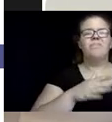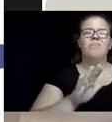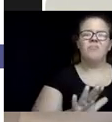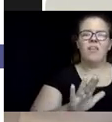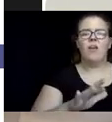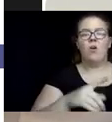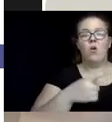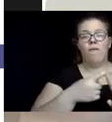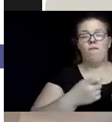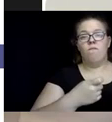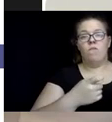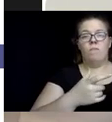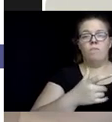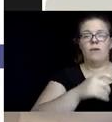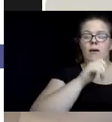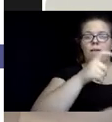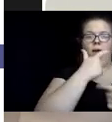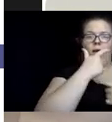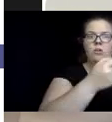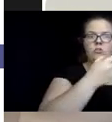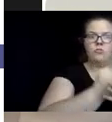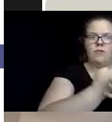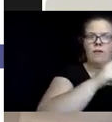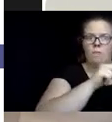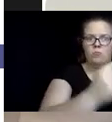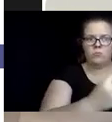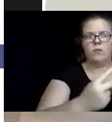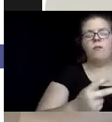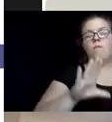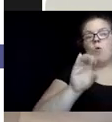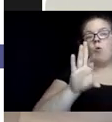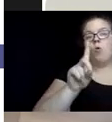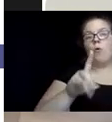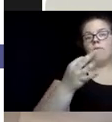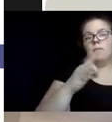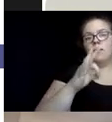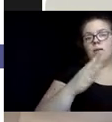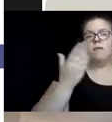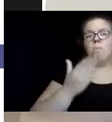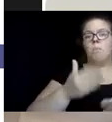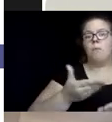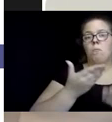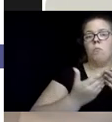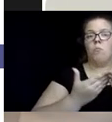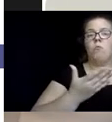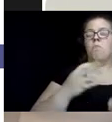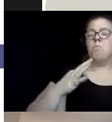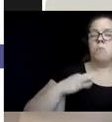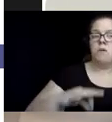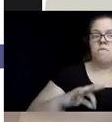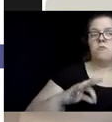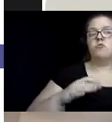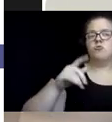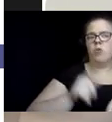an entirely disinterested economic perspective, the COVID-19 might even prove mildly beneficial in the long